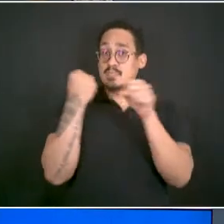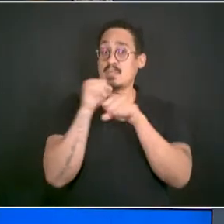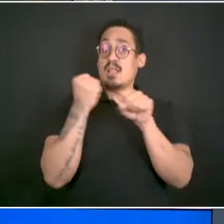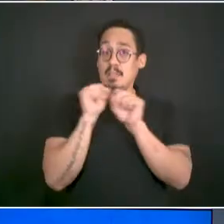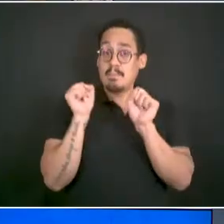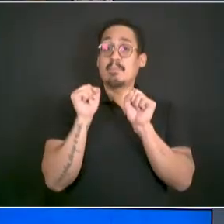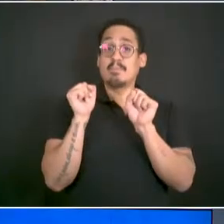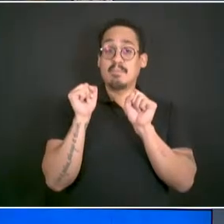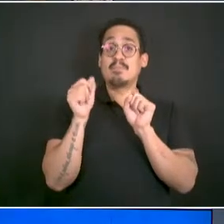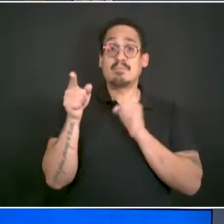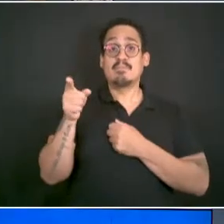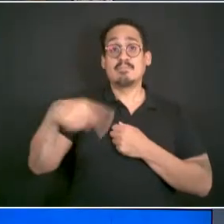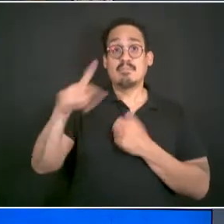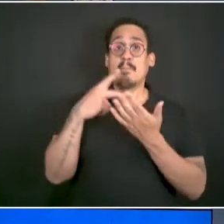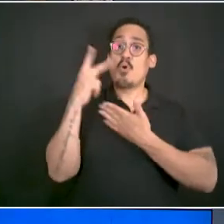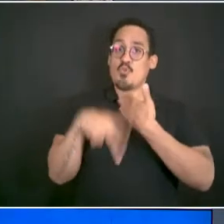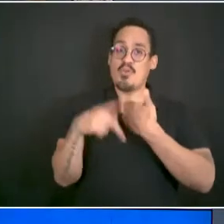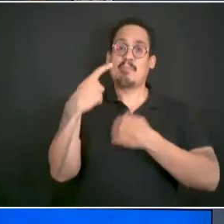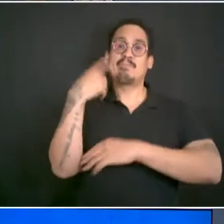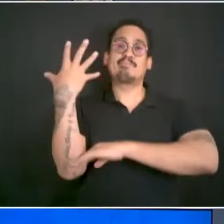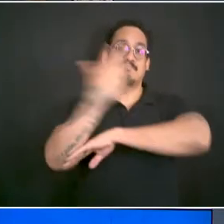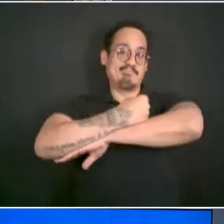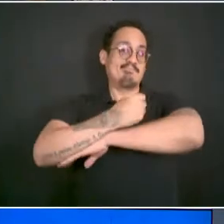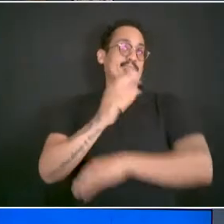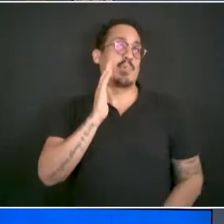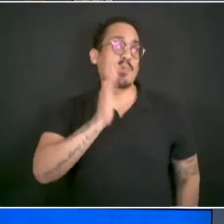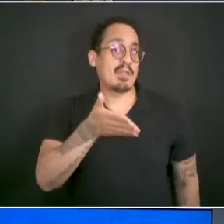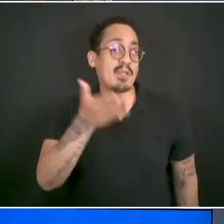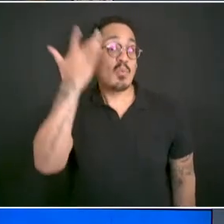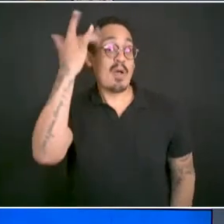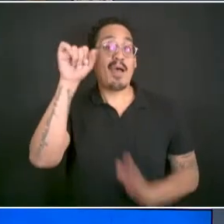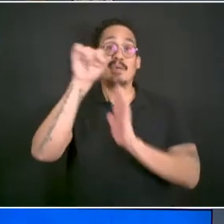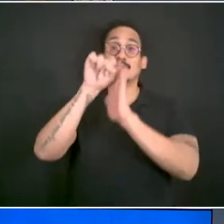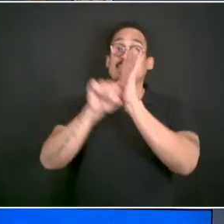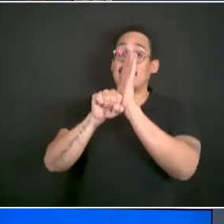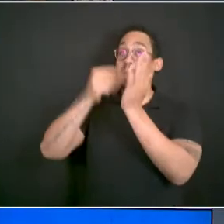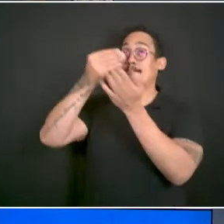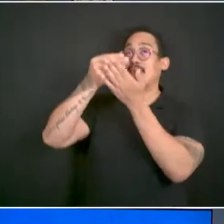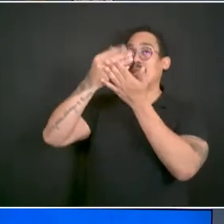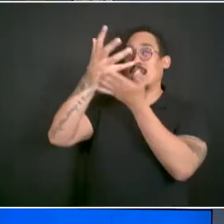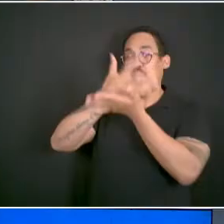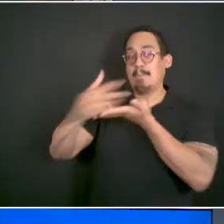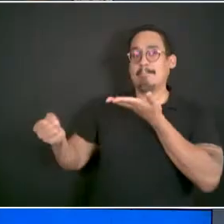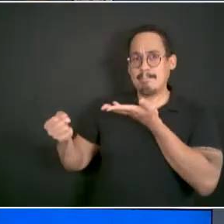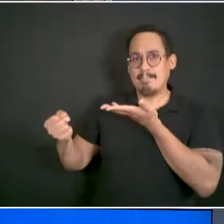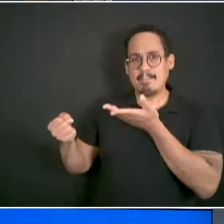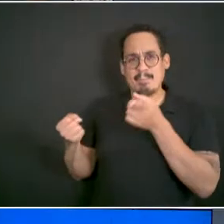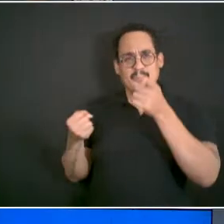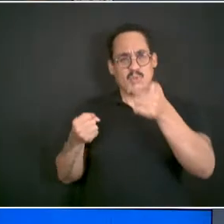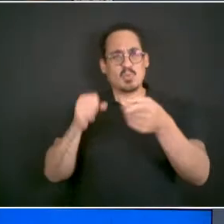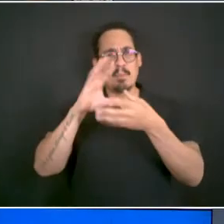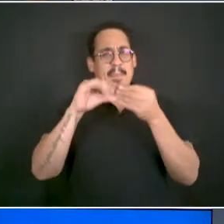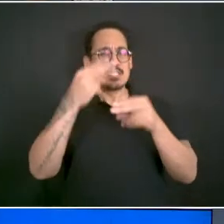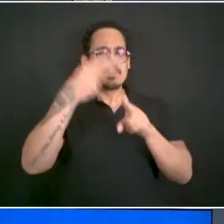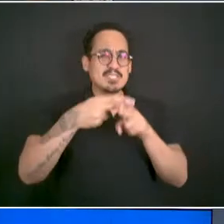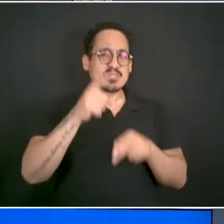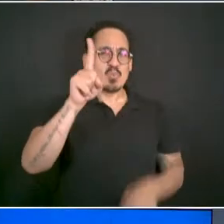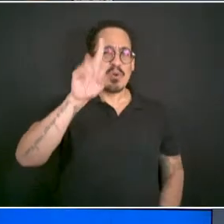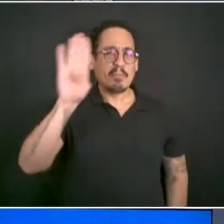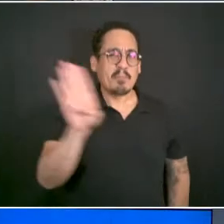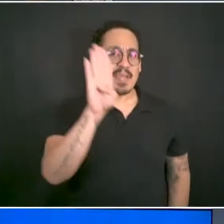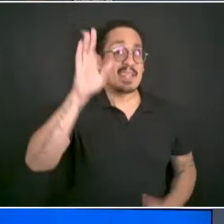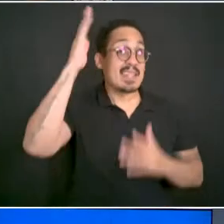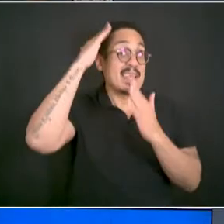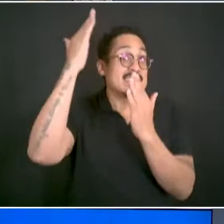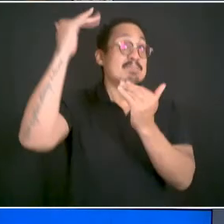funding from the state. What happened to that funding? Was that the part of the $1 billion that you were expecting to get and they didn't come through on